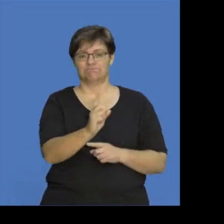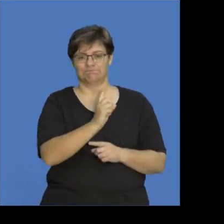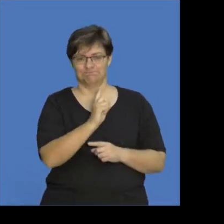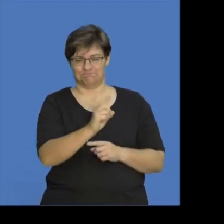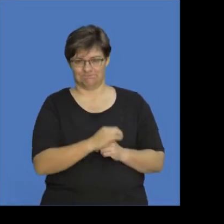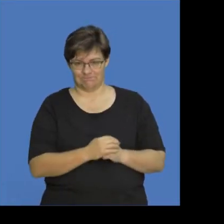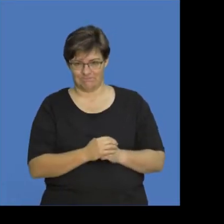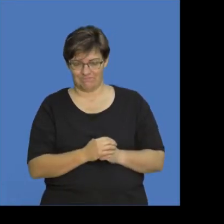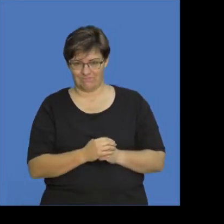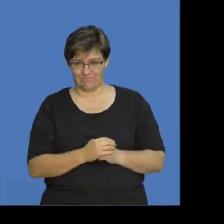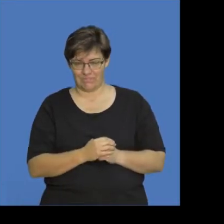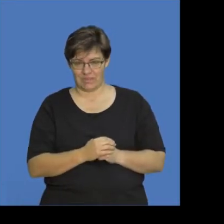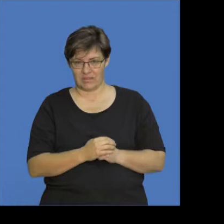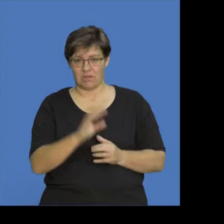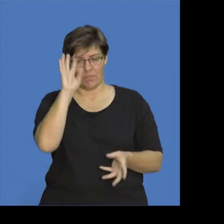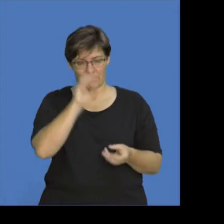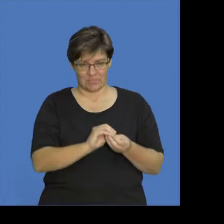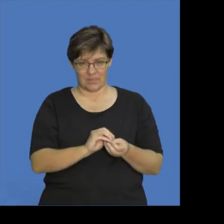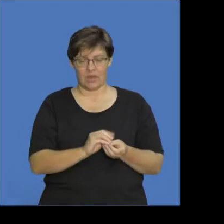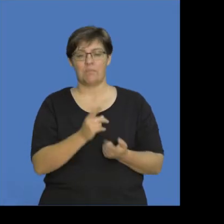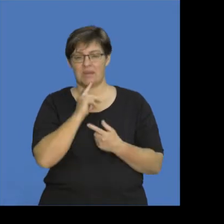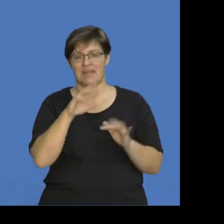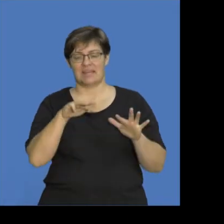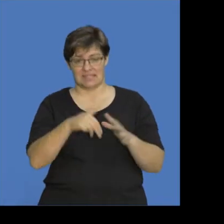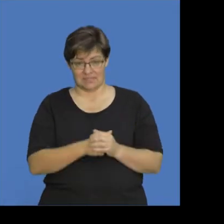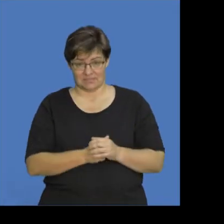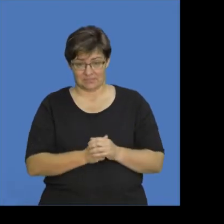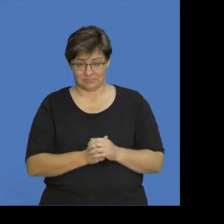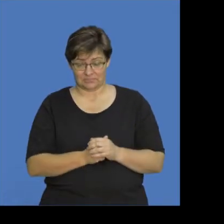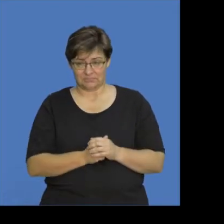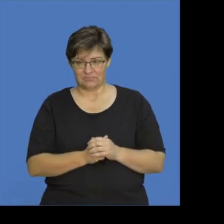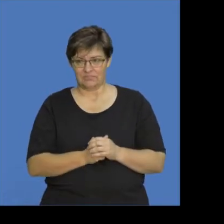we had 4 runs, score of 19 between 0 and 19.